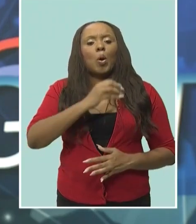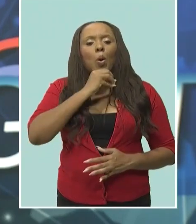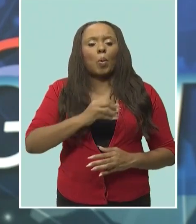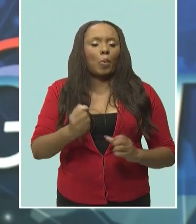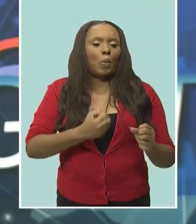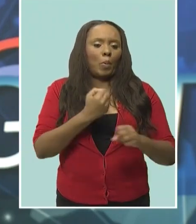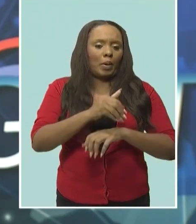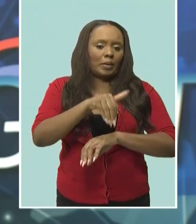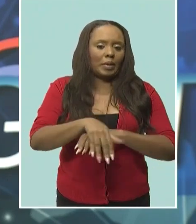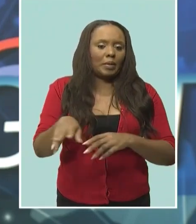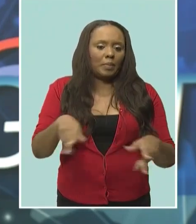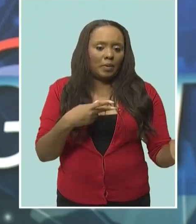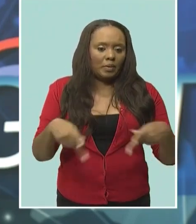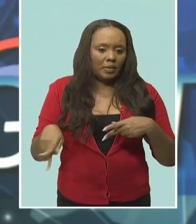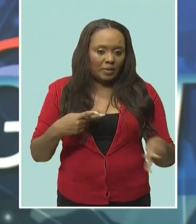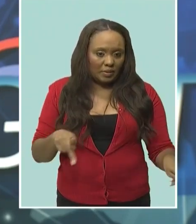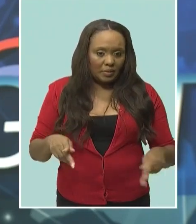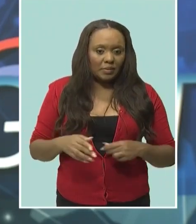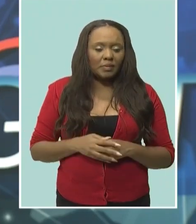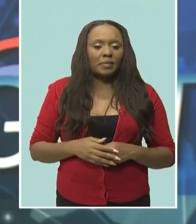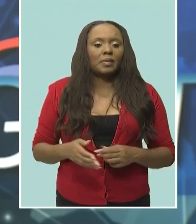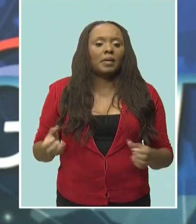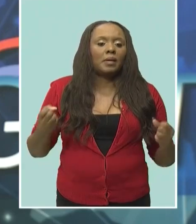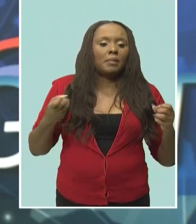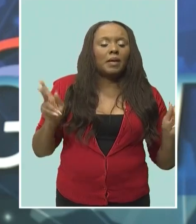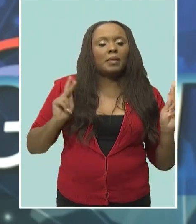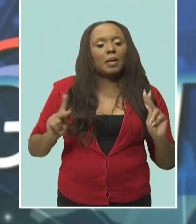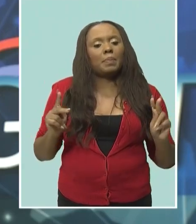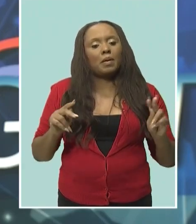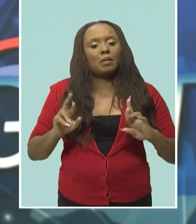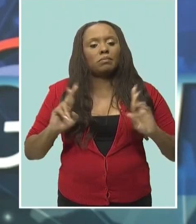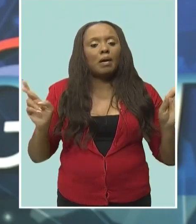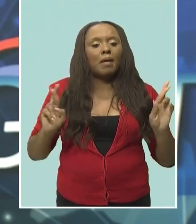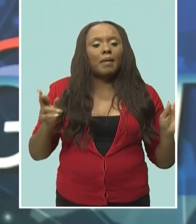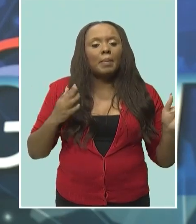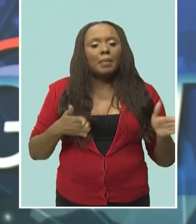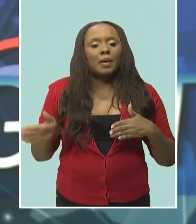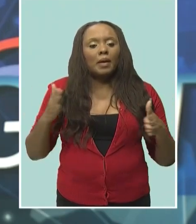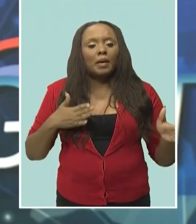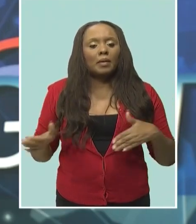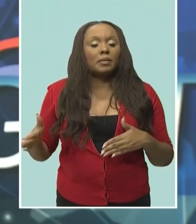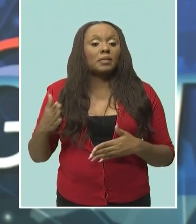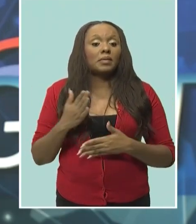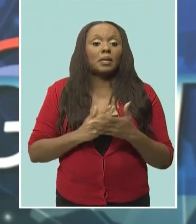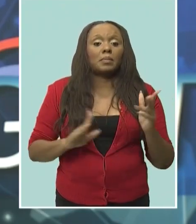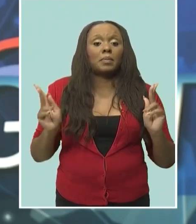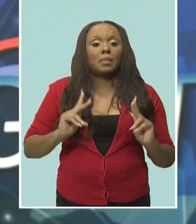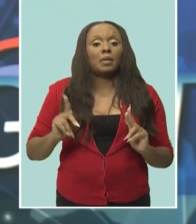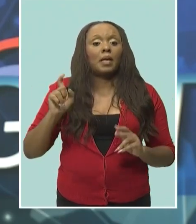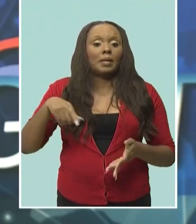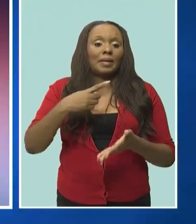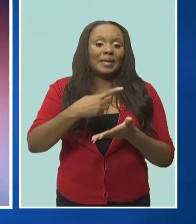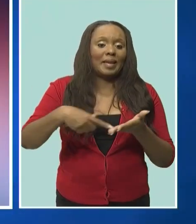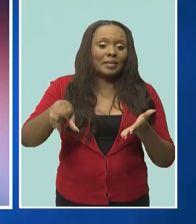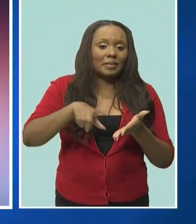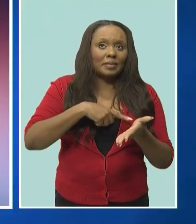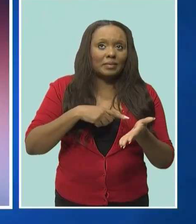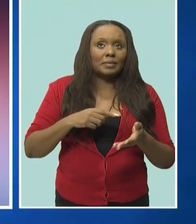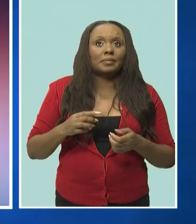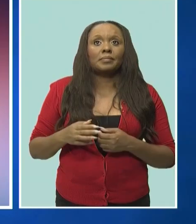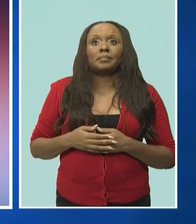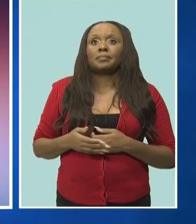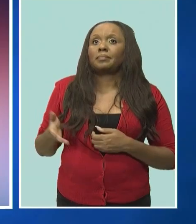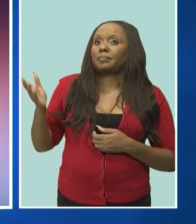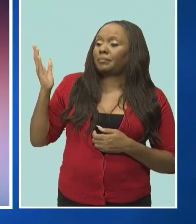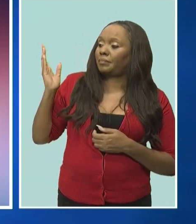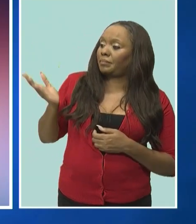island. However, while many are in their final stages of preparation, a few of them have been forced to cancel. These are some of the